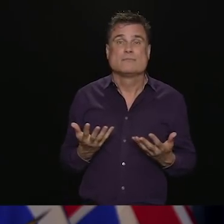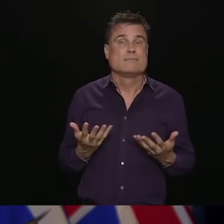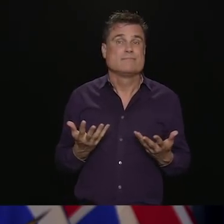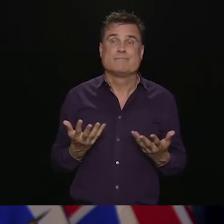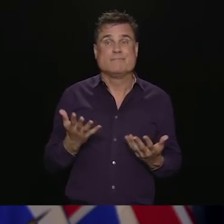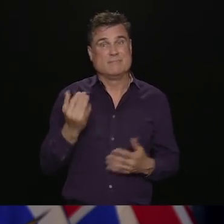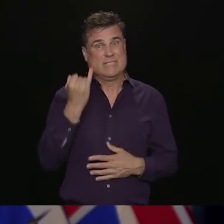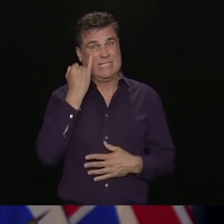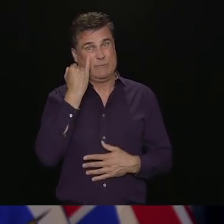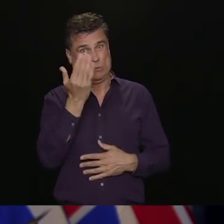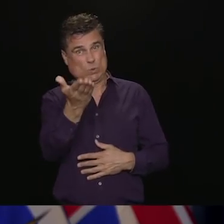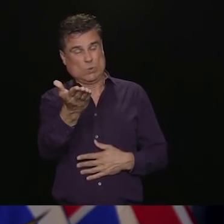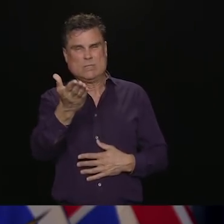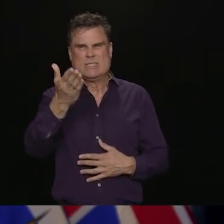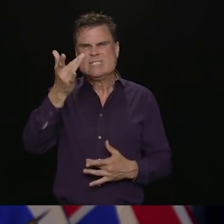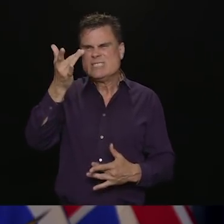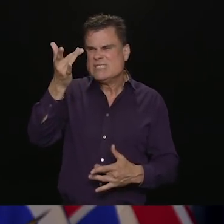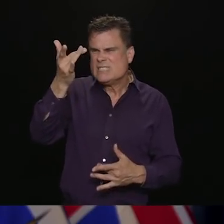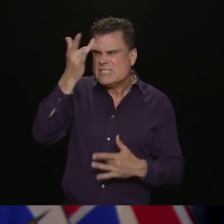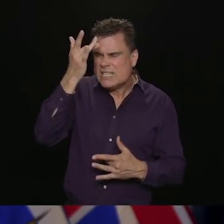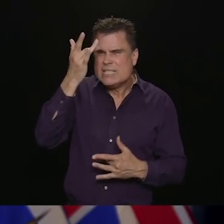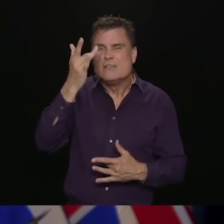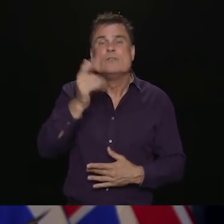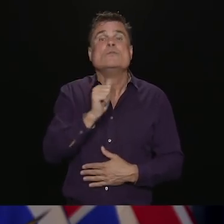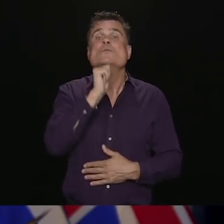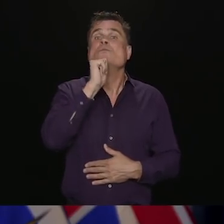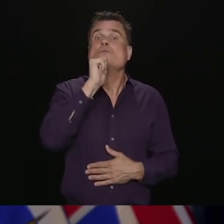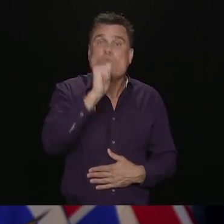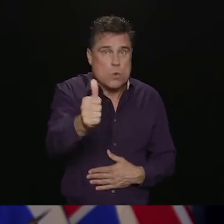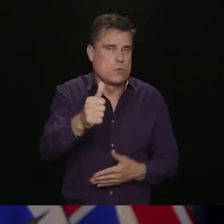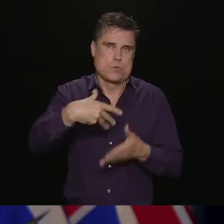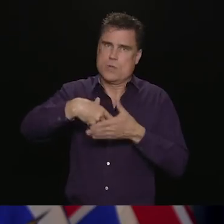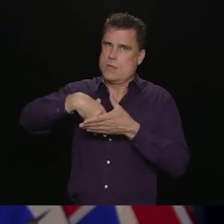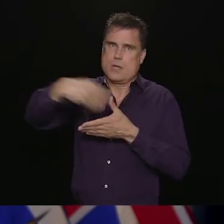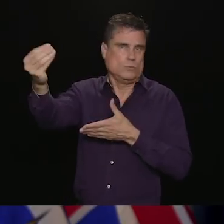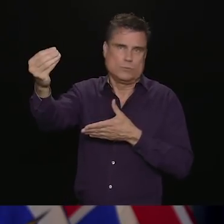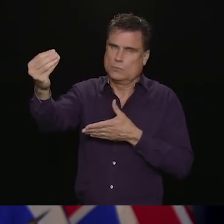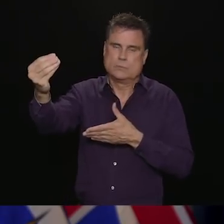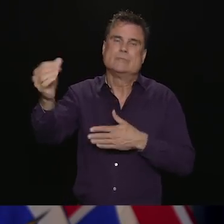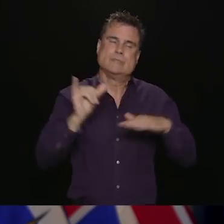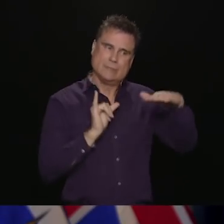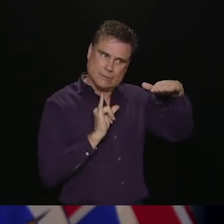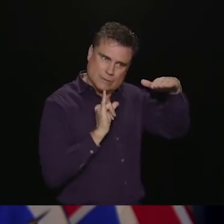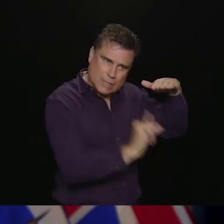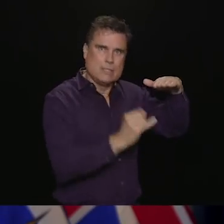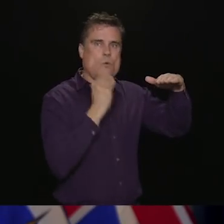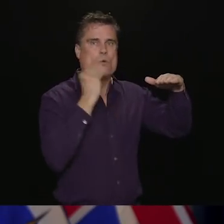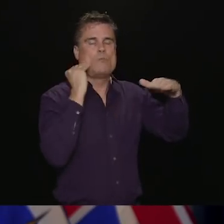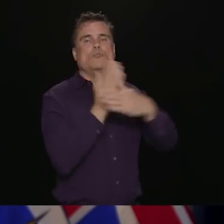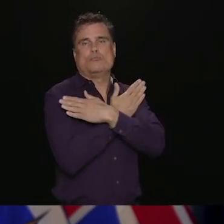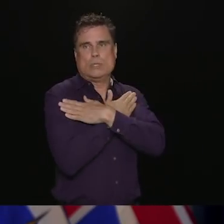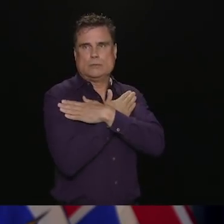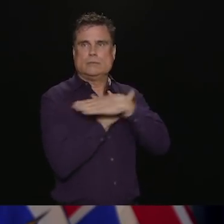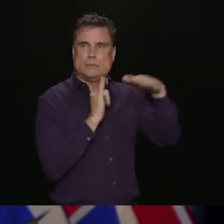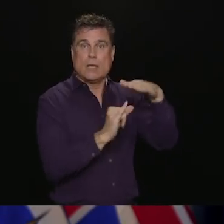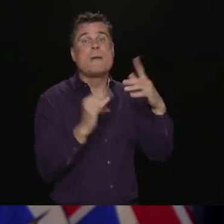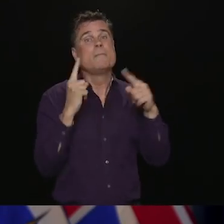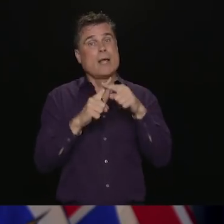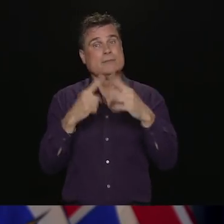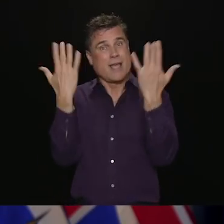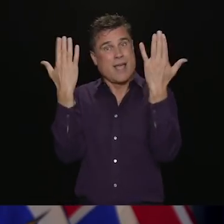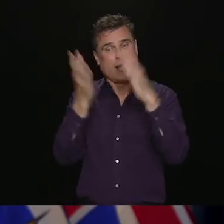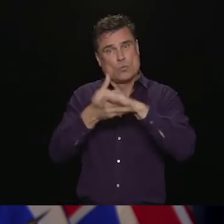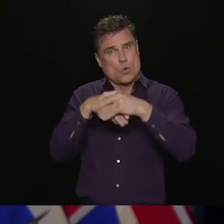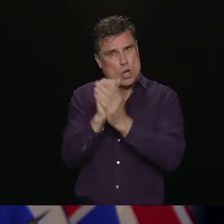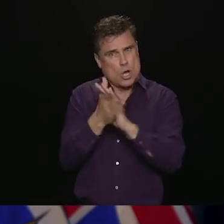around others if we're feeling unwell ourselves. We need to make sure that we wash our hands regularly, that we cover our cough, that we keep